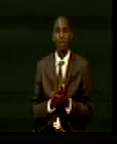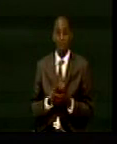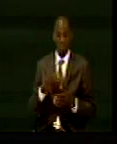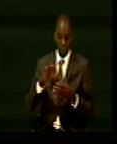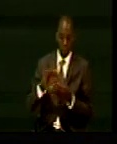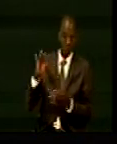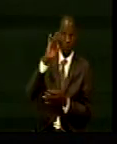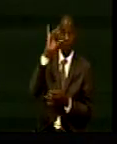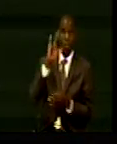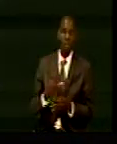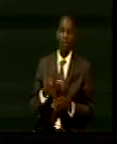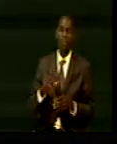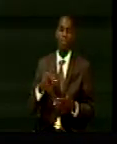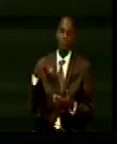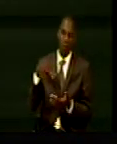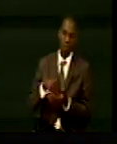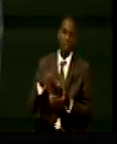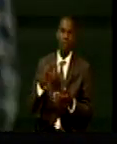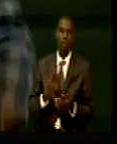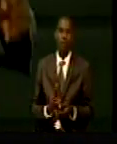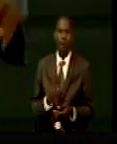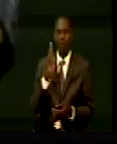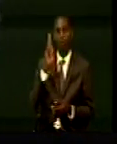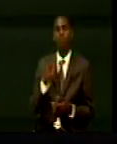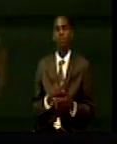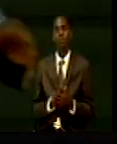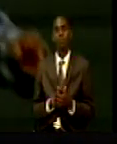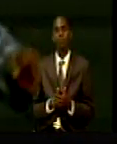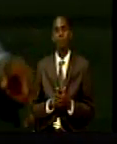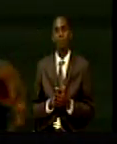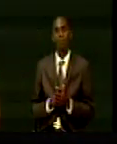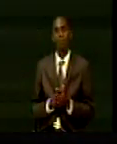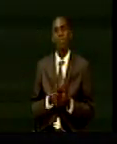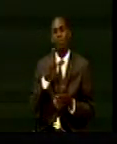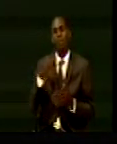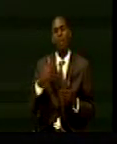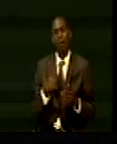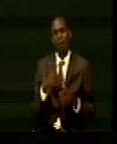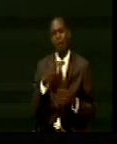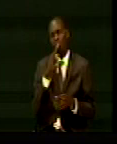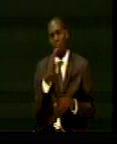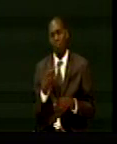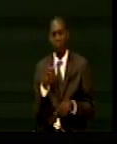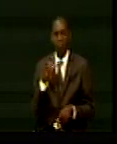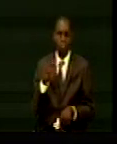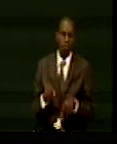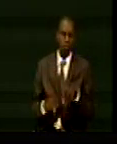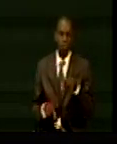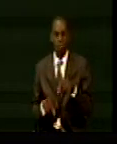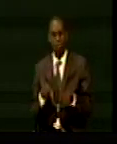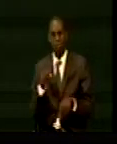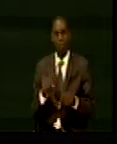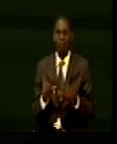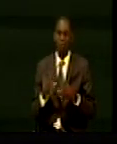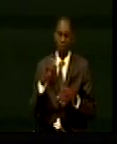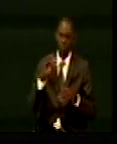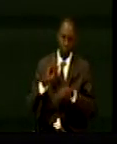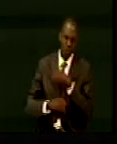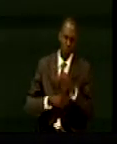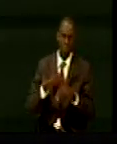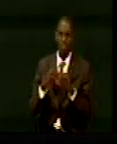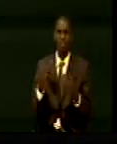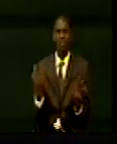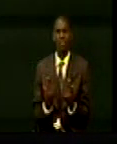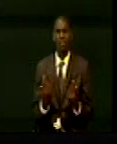Morally, stand upright. You have been wobbling and wallowing in sin. You couldn't get